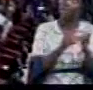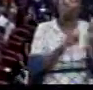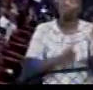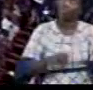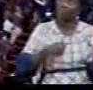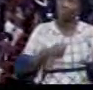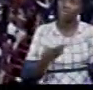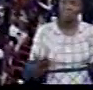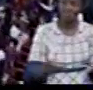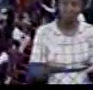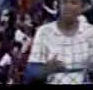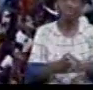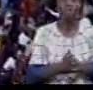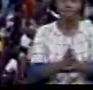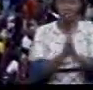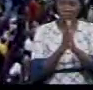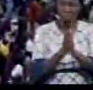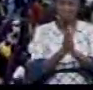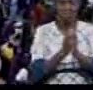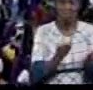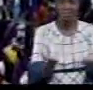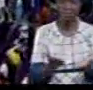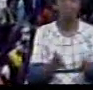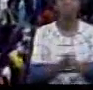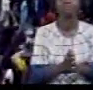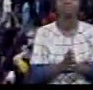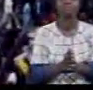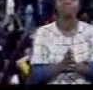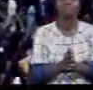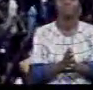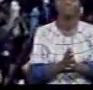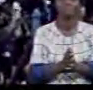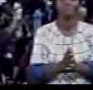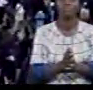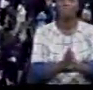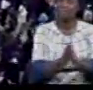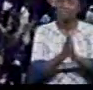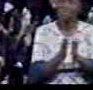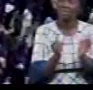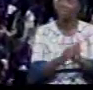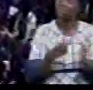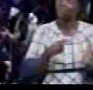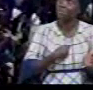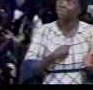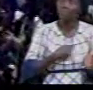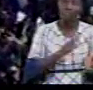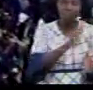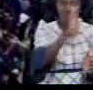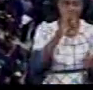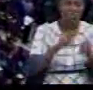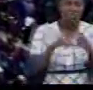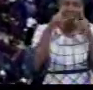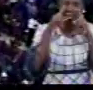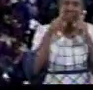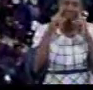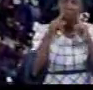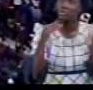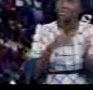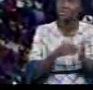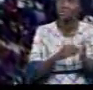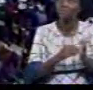I, here am I. Never to weep again. Never to complain